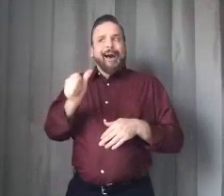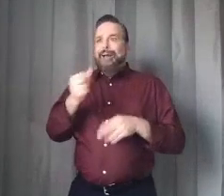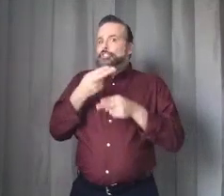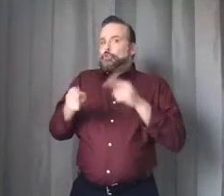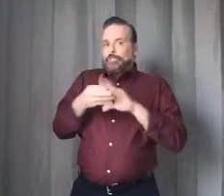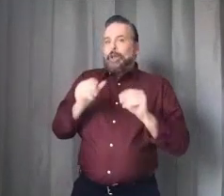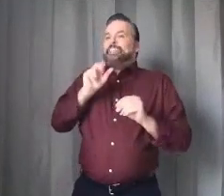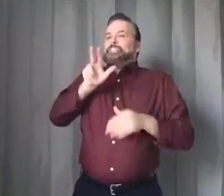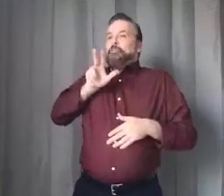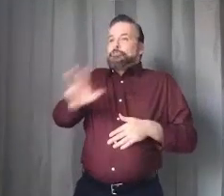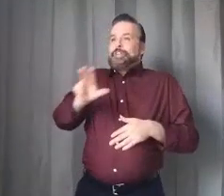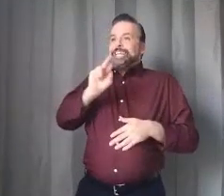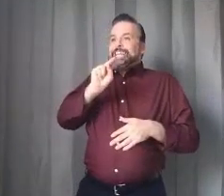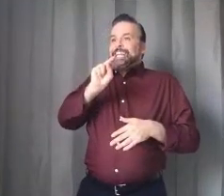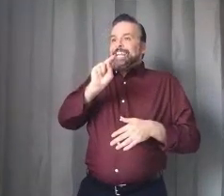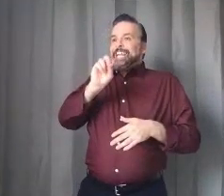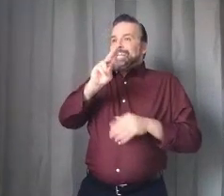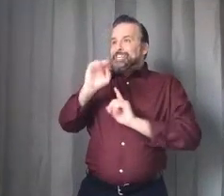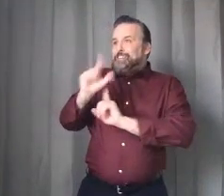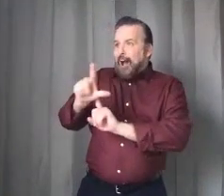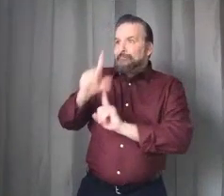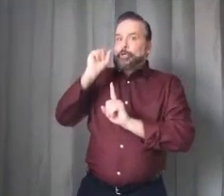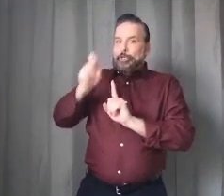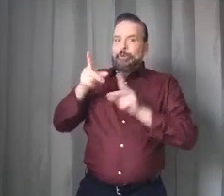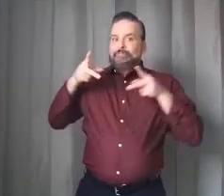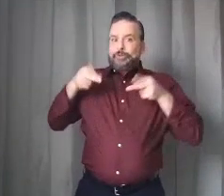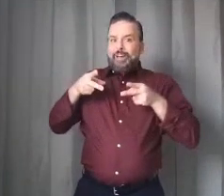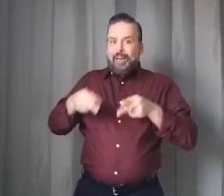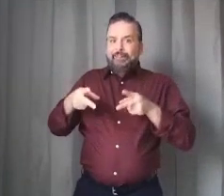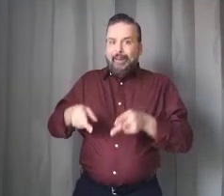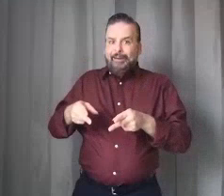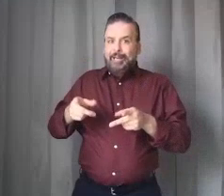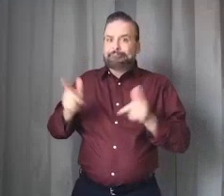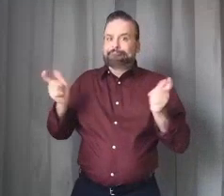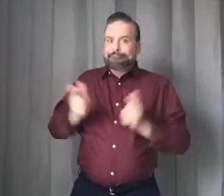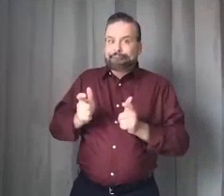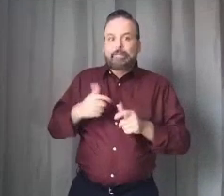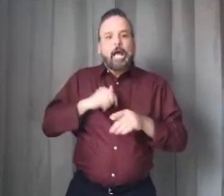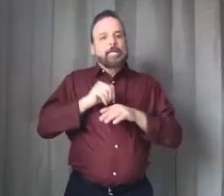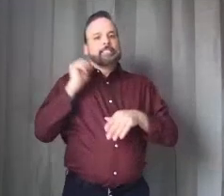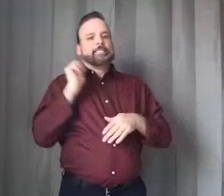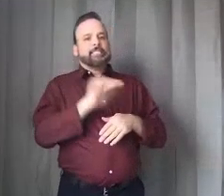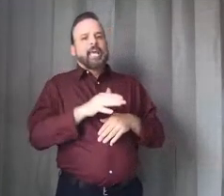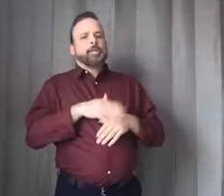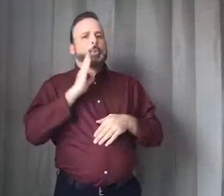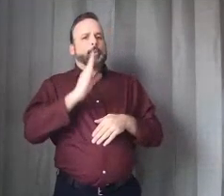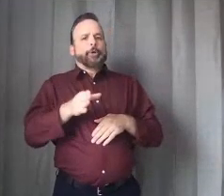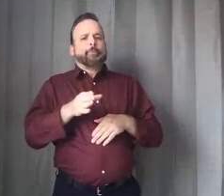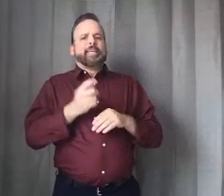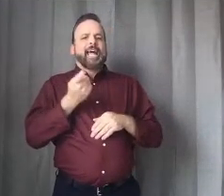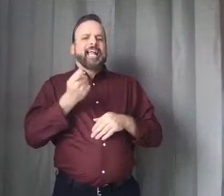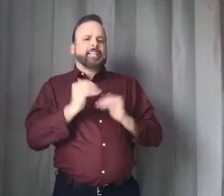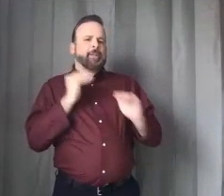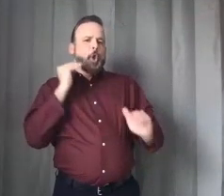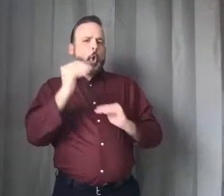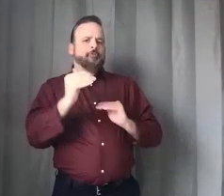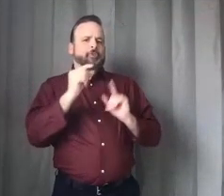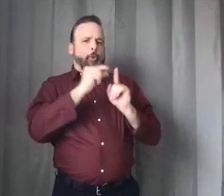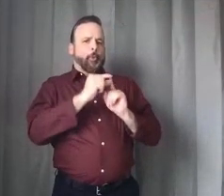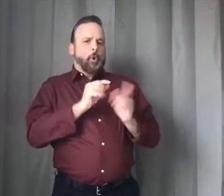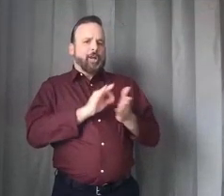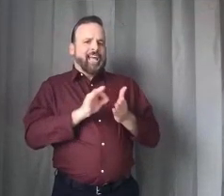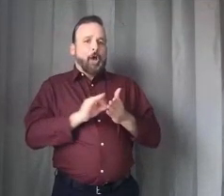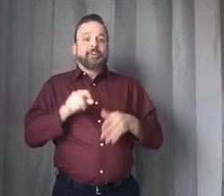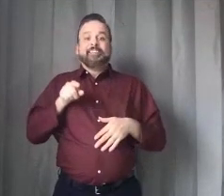and you gotta chop it down significantly. And I was like, because I said it to her and I was like, oh, it'll be like a little bit over the word count. And she was like, Somaiya, this